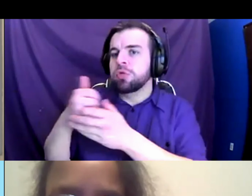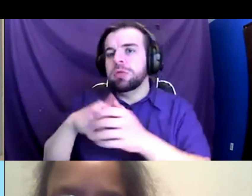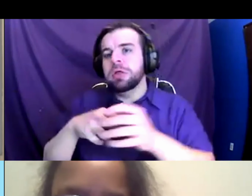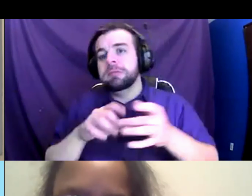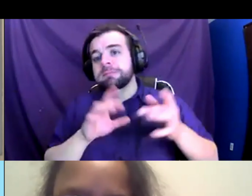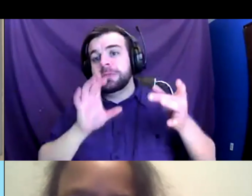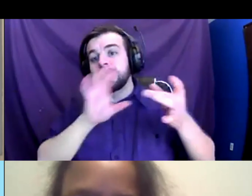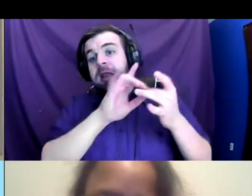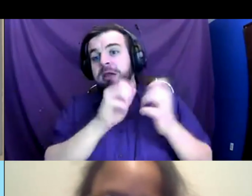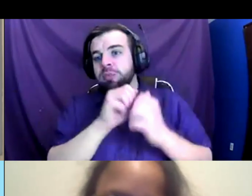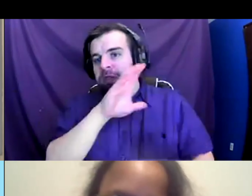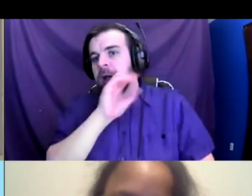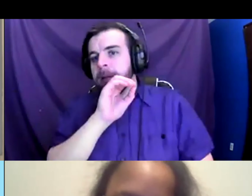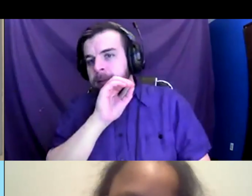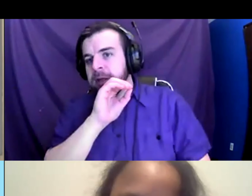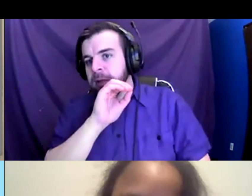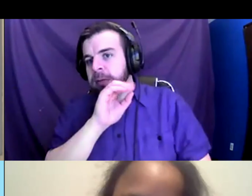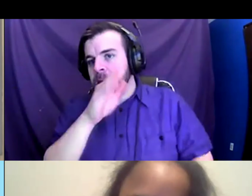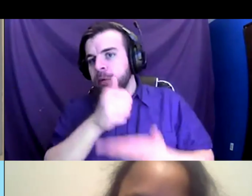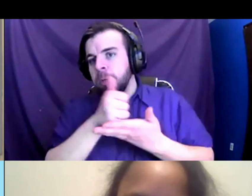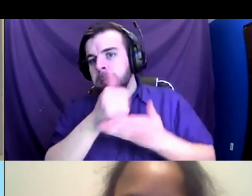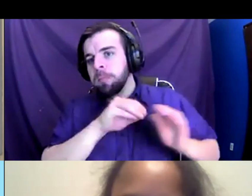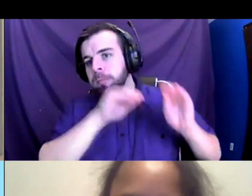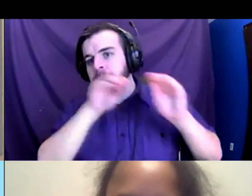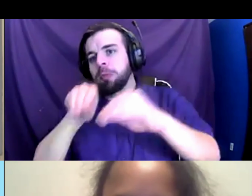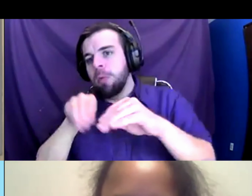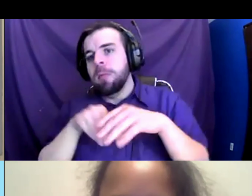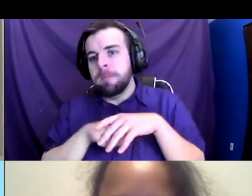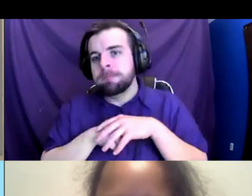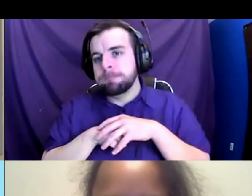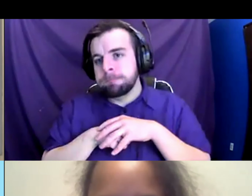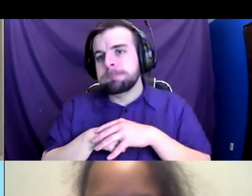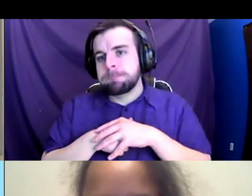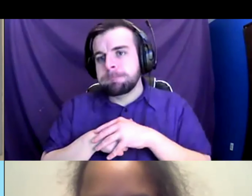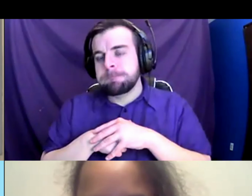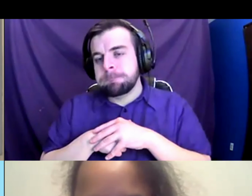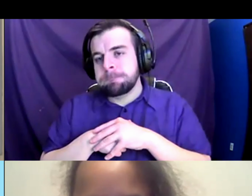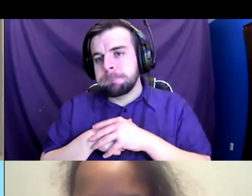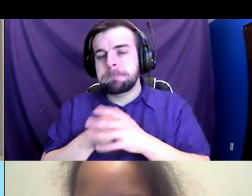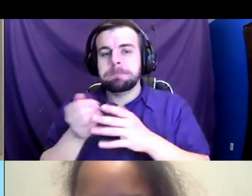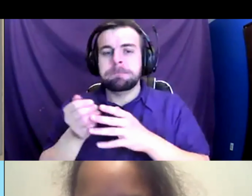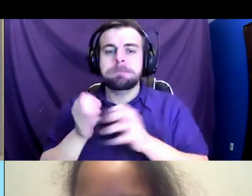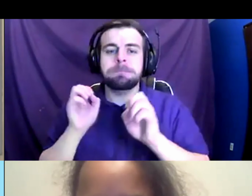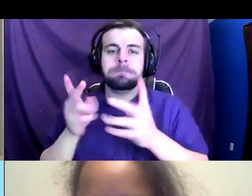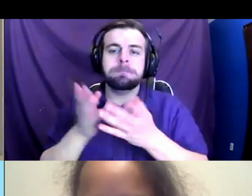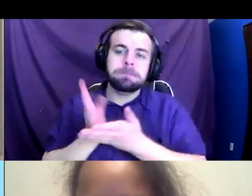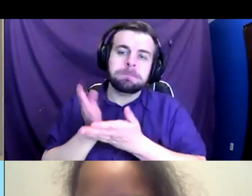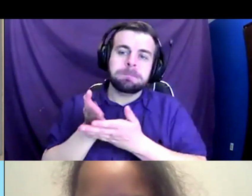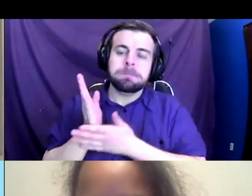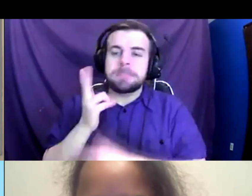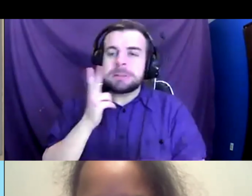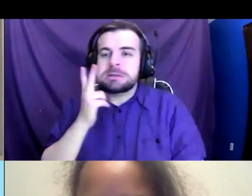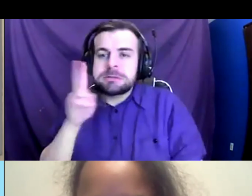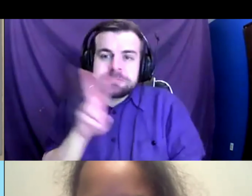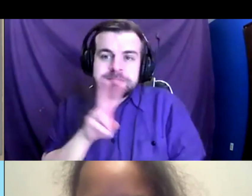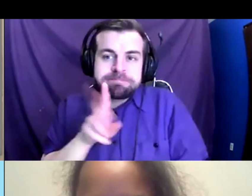it. Perfect. All right, let's see. I don't see anything more in